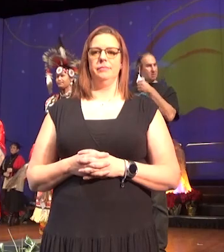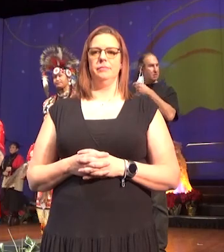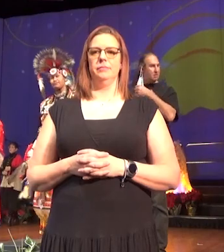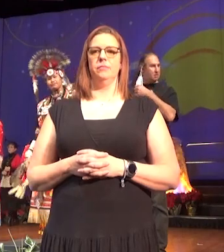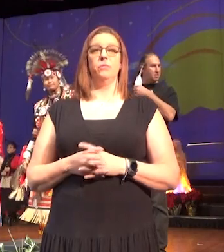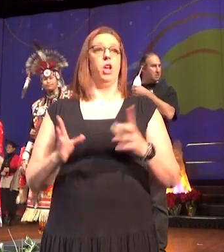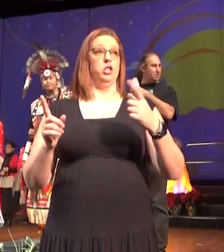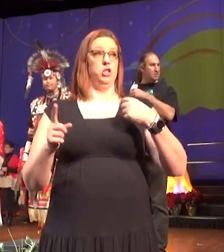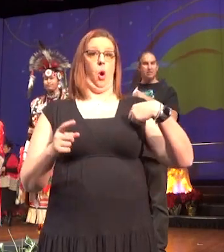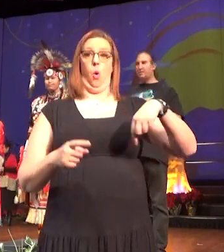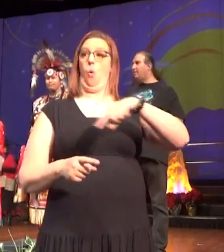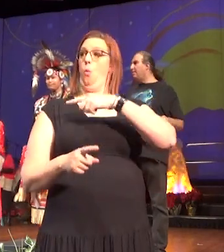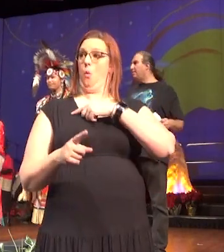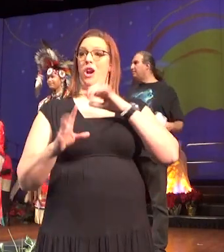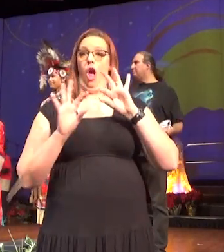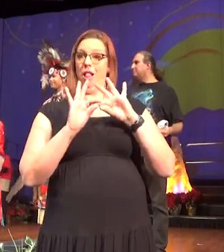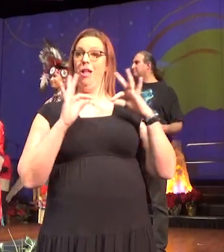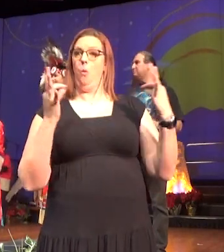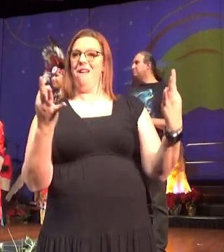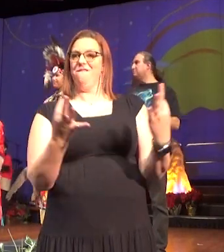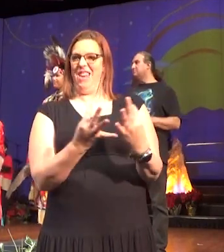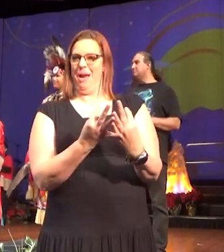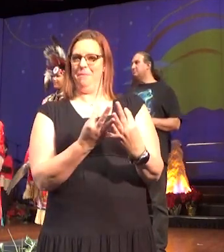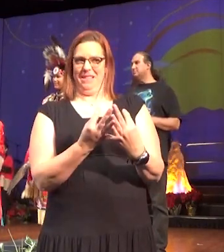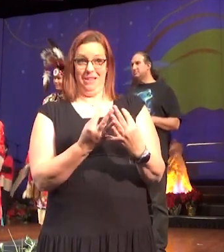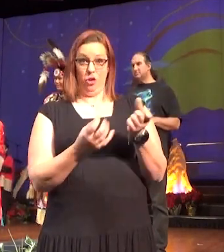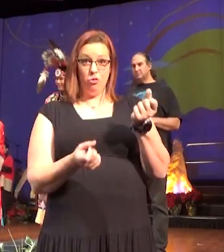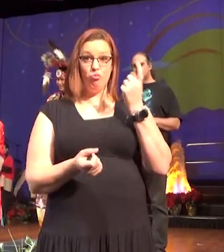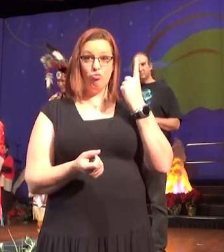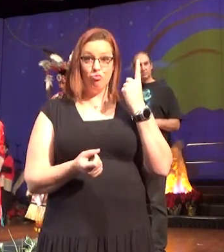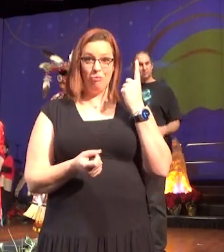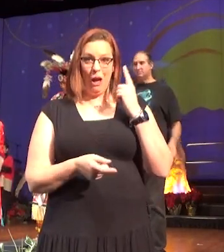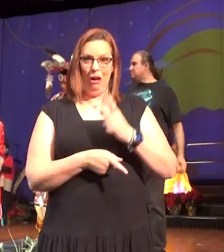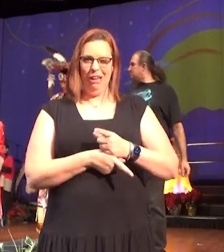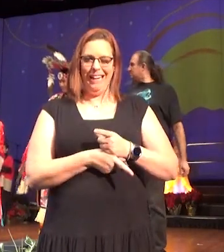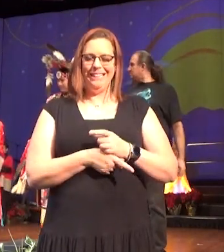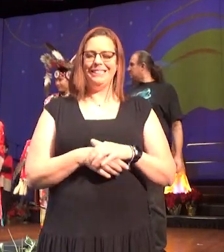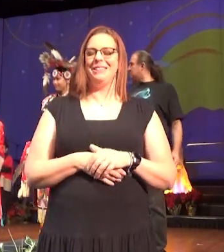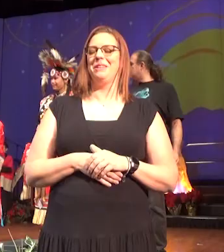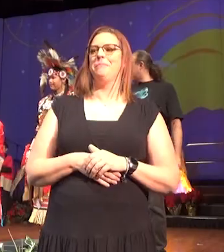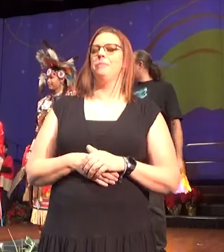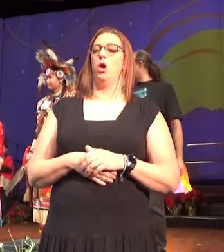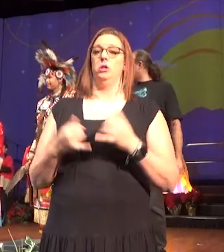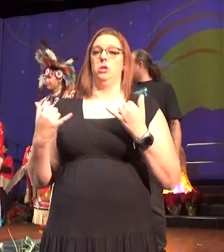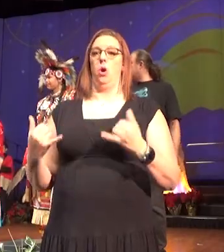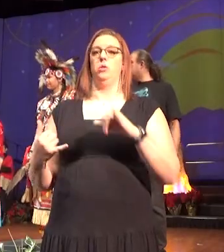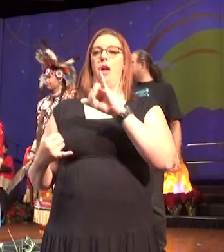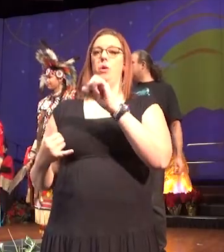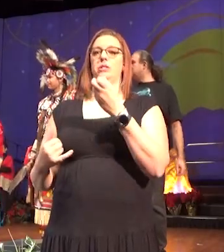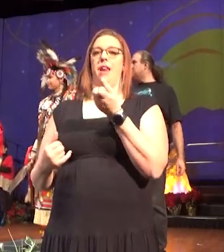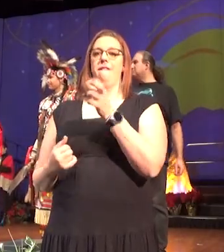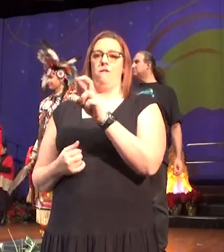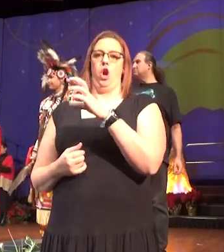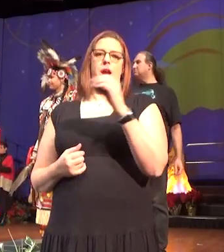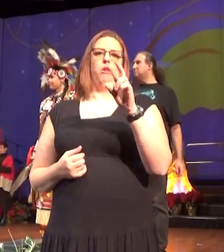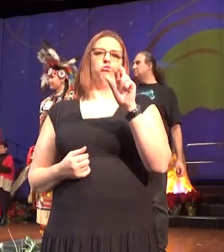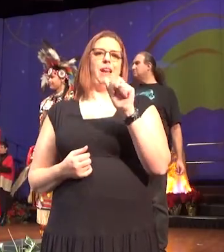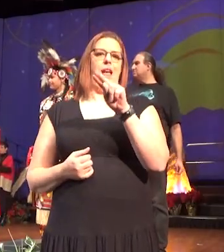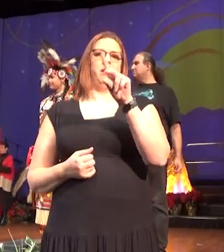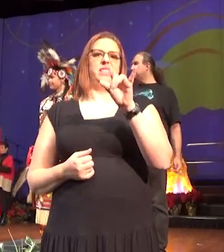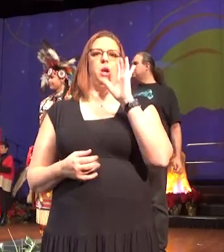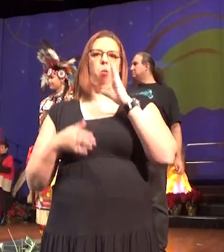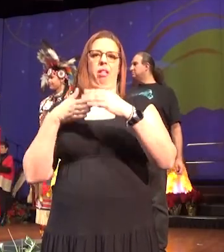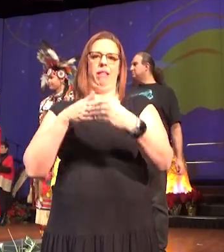So we're all one family now. You get it? We're all just one family. So right now, Jennifer and Randy's going to lead us in a beautiful